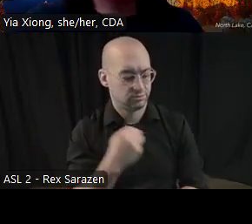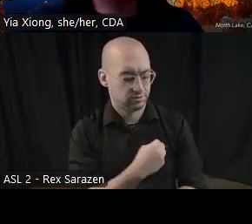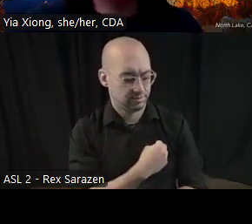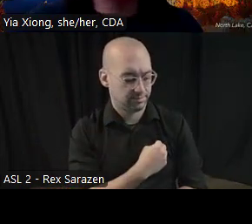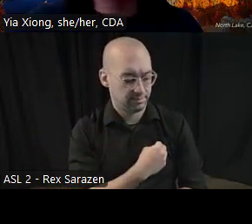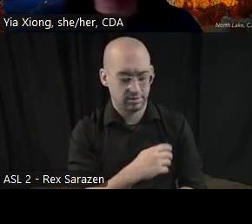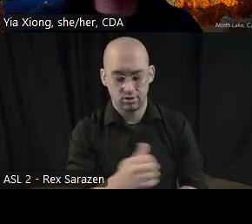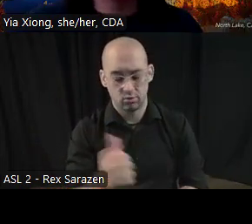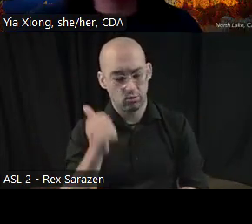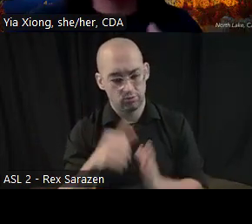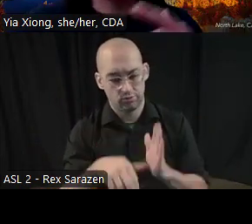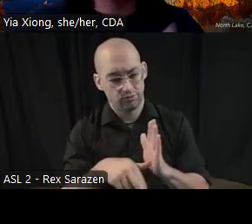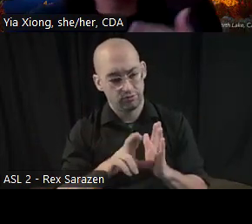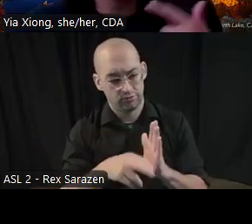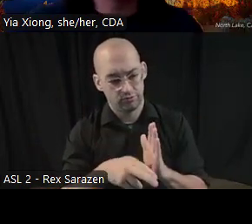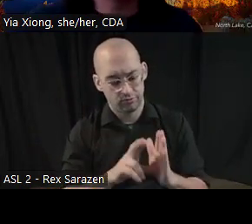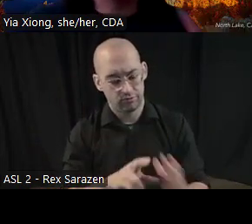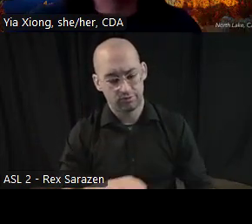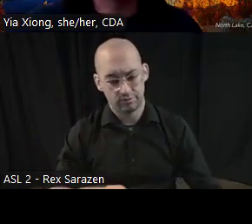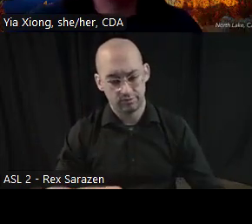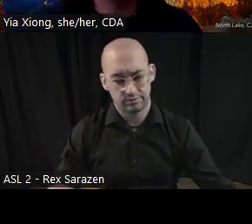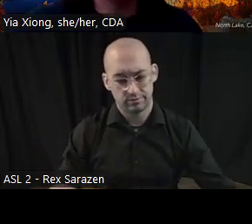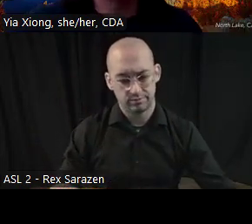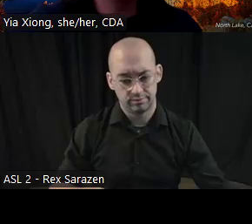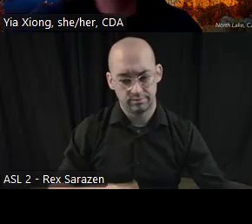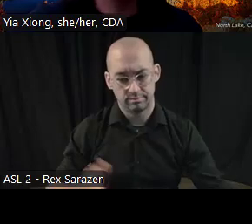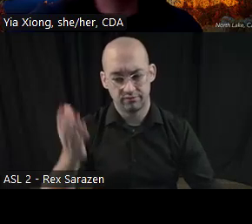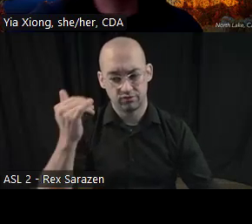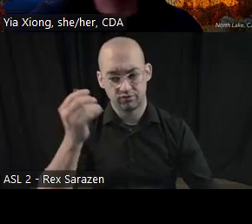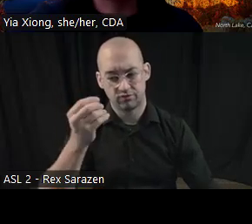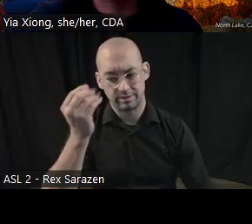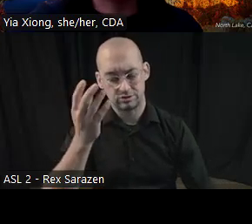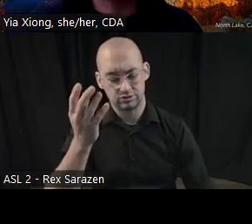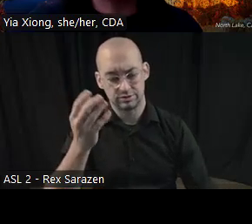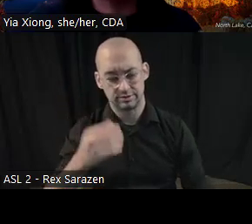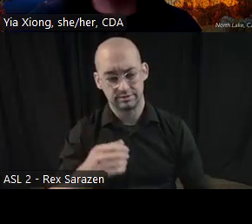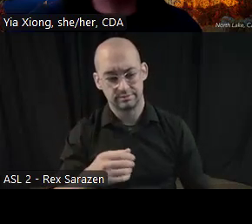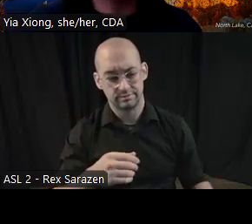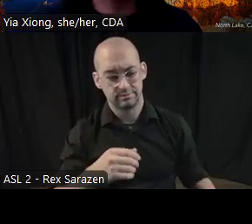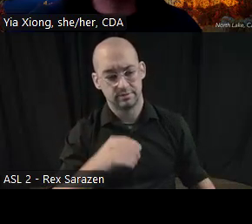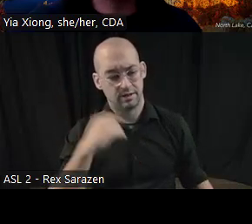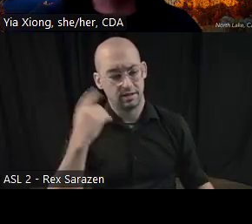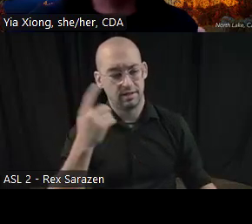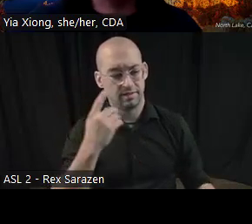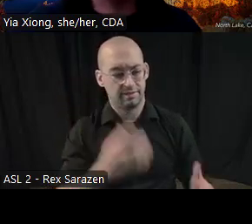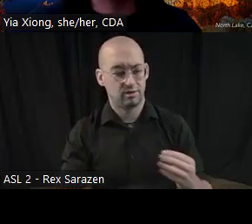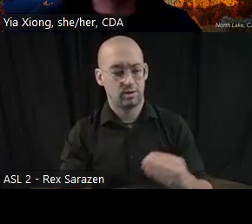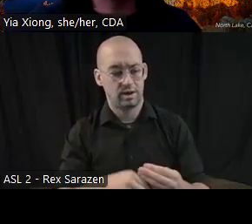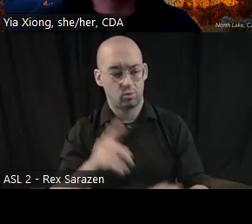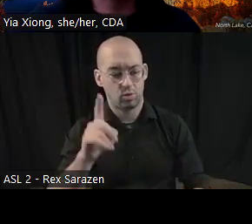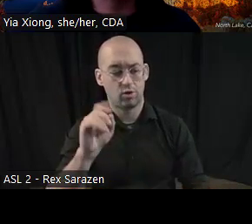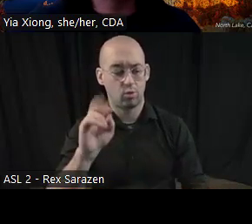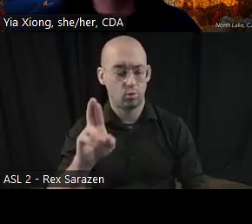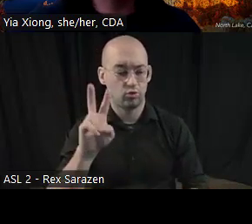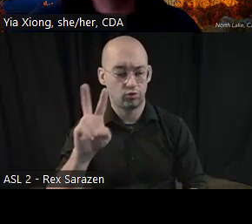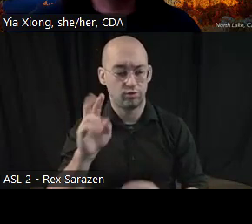it. It's just previous information that was on there. I think we added like one or two